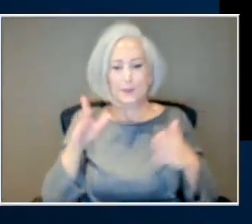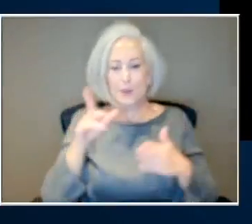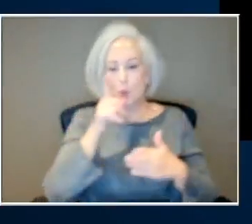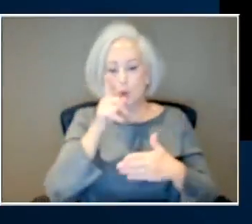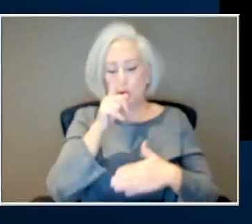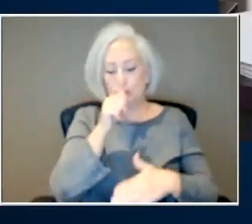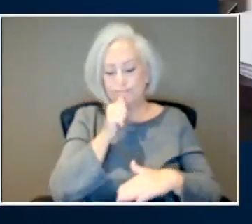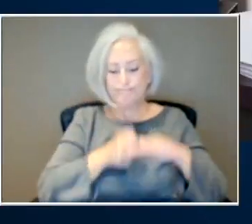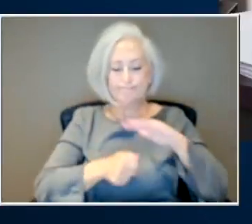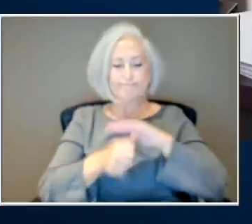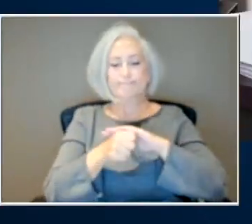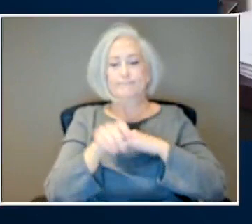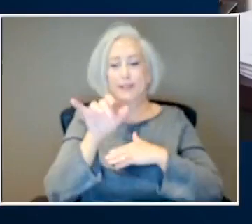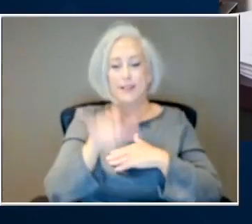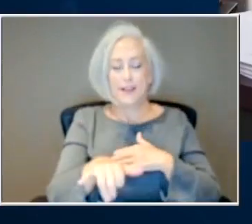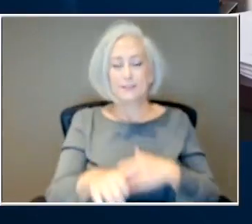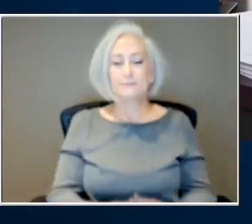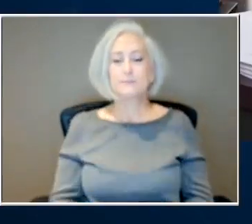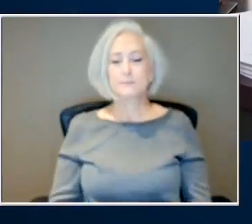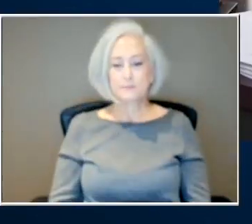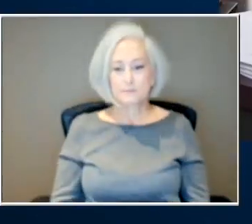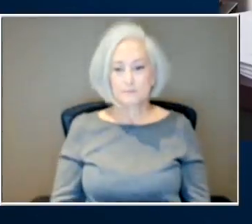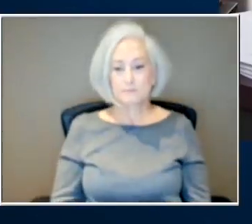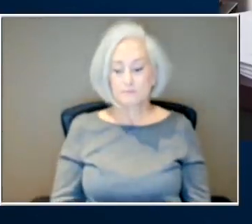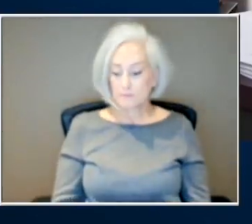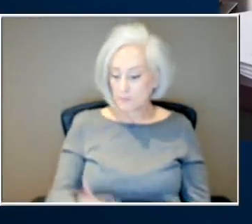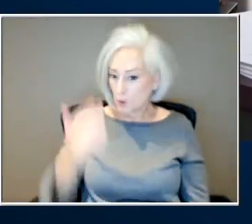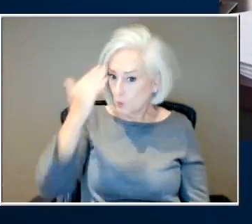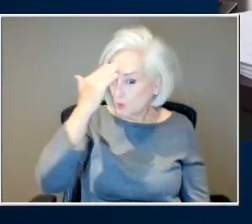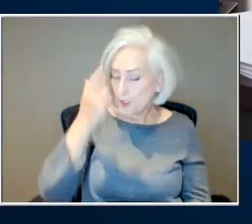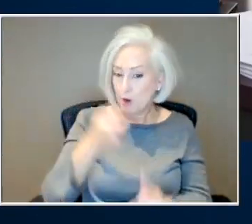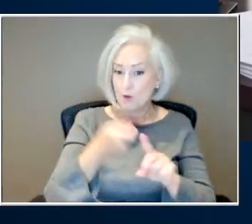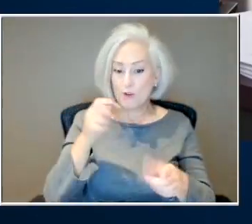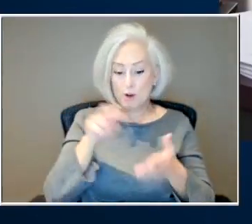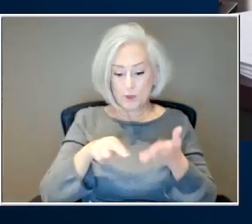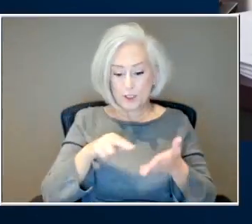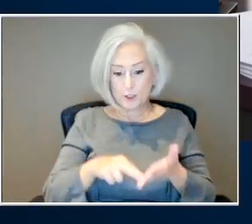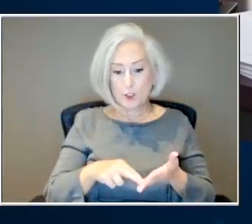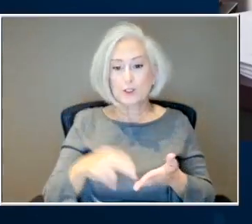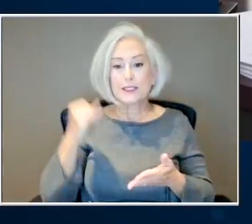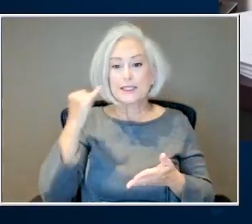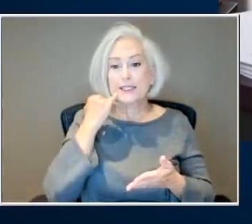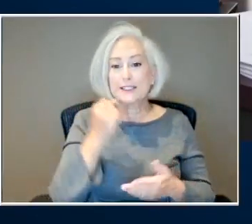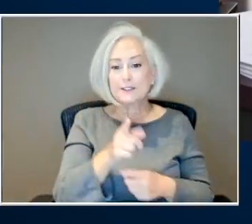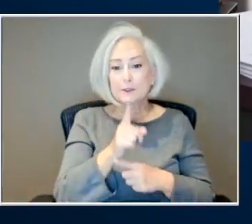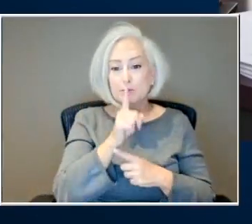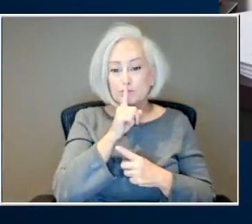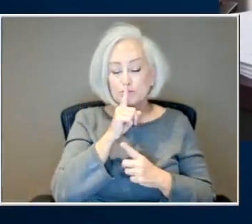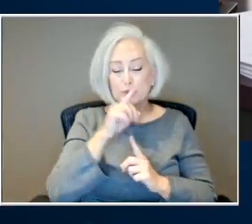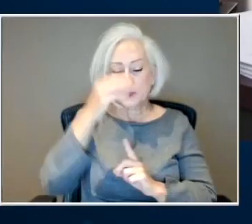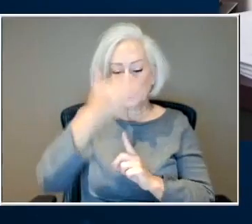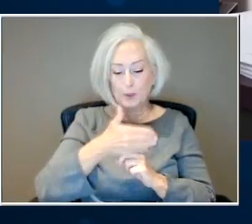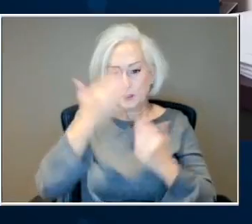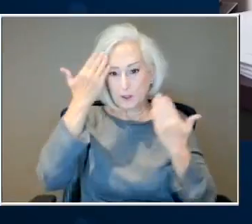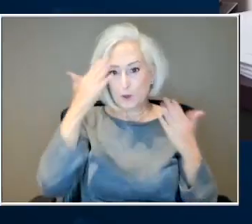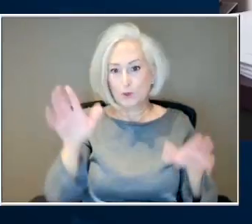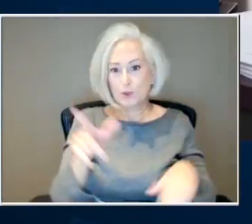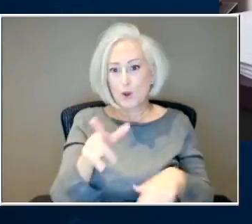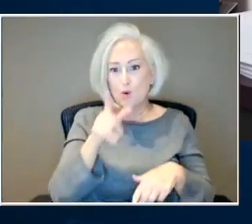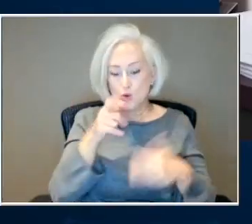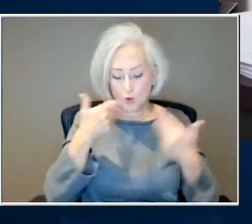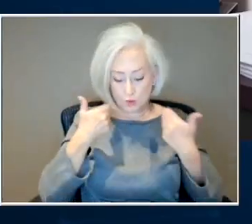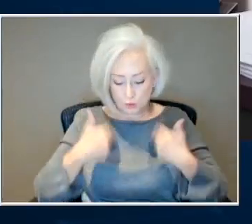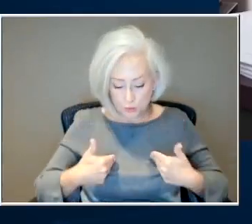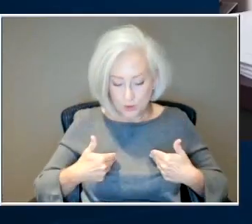And we know from a lot of good research that when we're anonymous, we have a tendency to act differently than